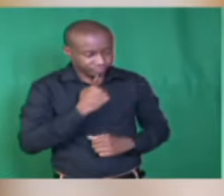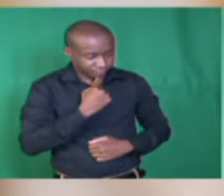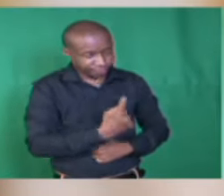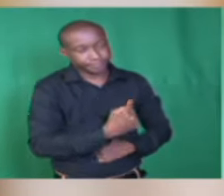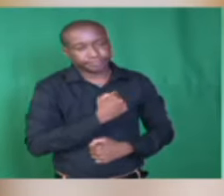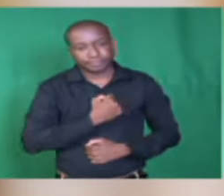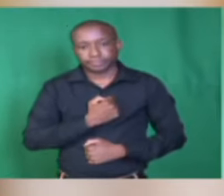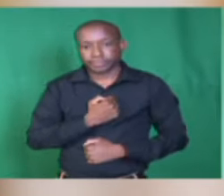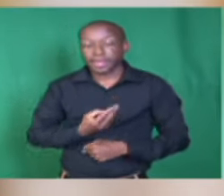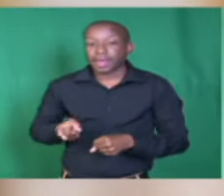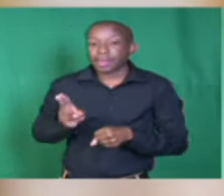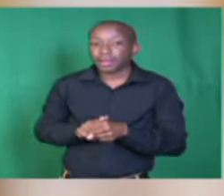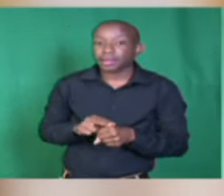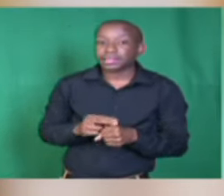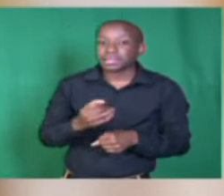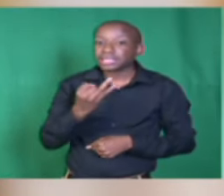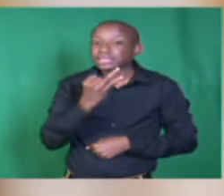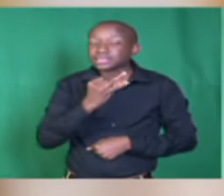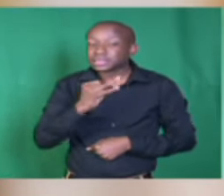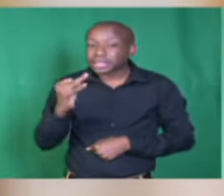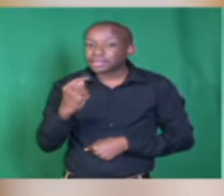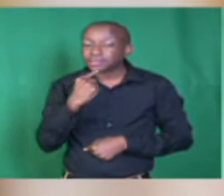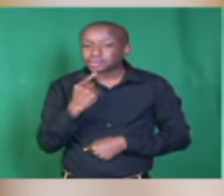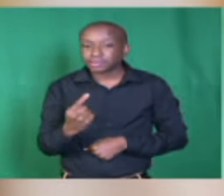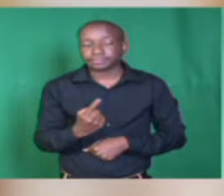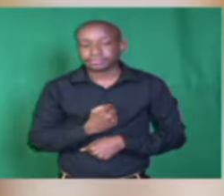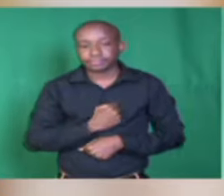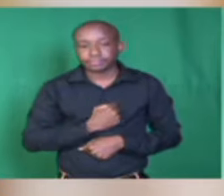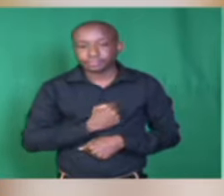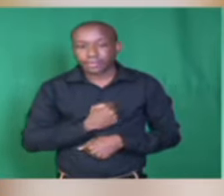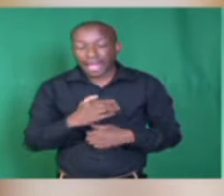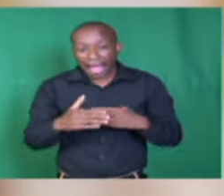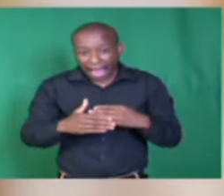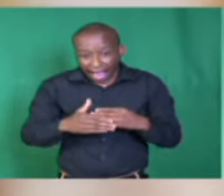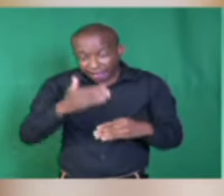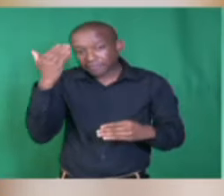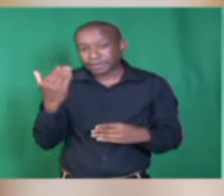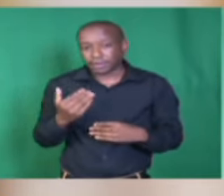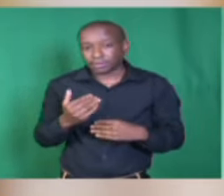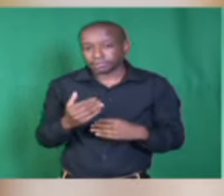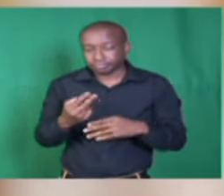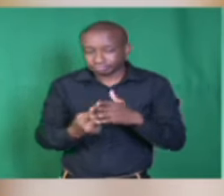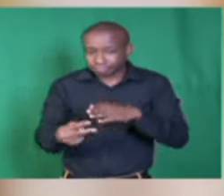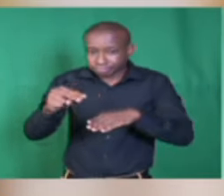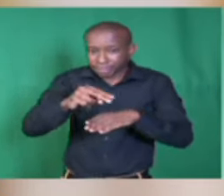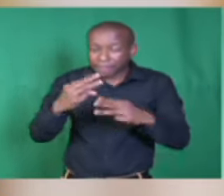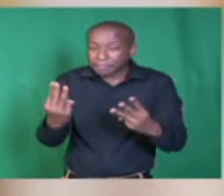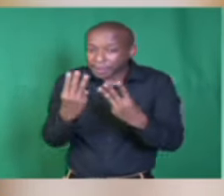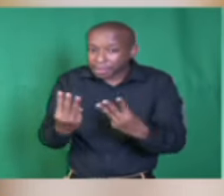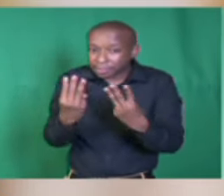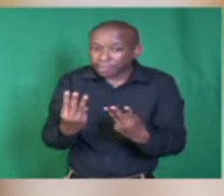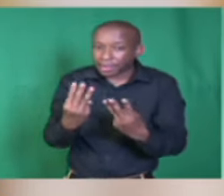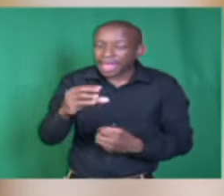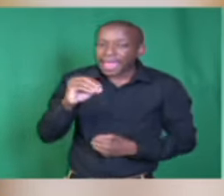raised. And then the second point that Jesus raised is that after the resurrection, people will